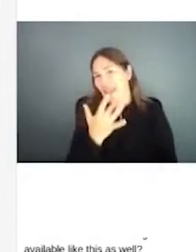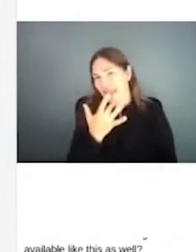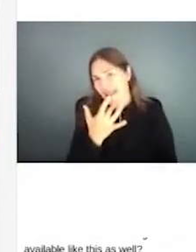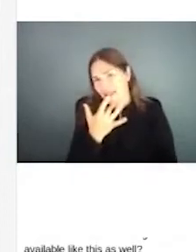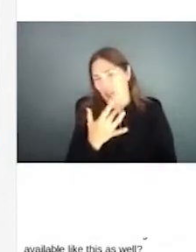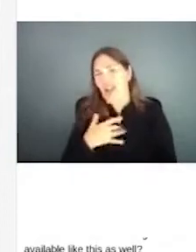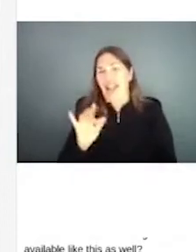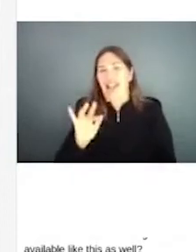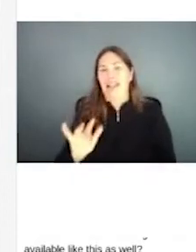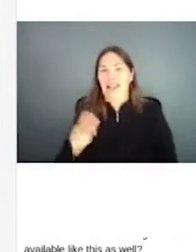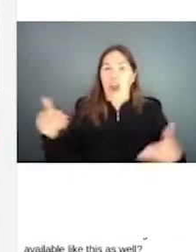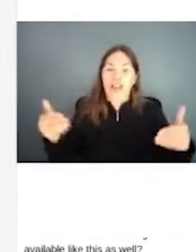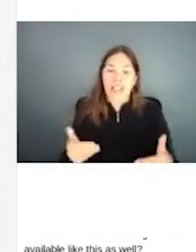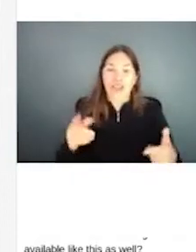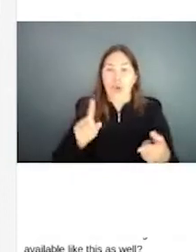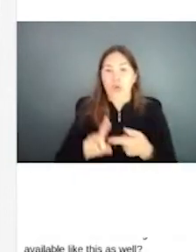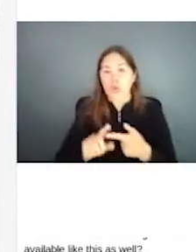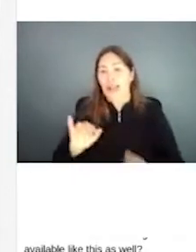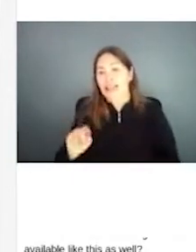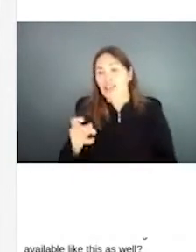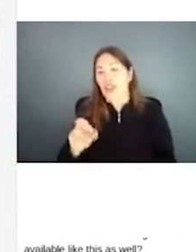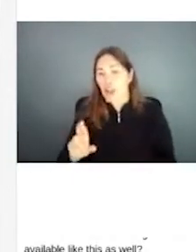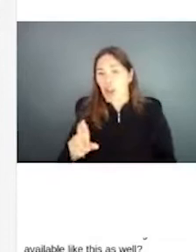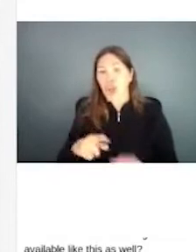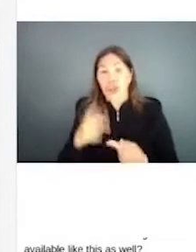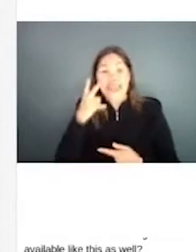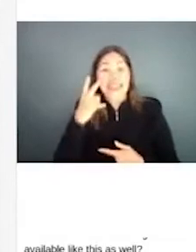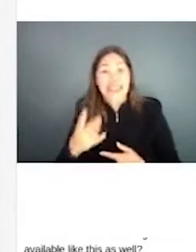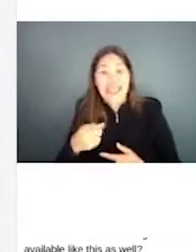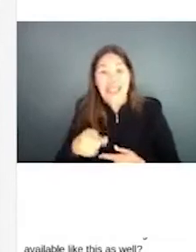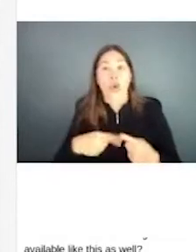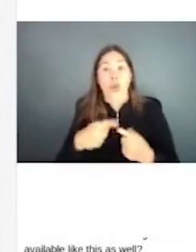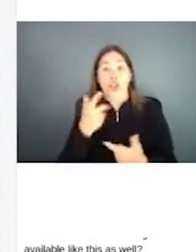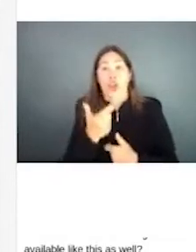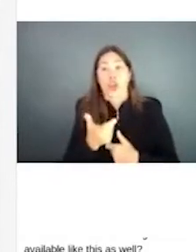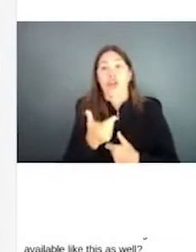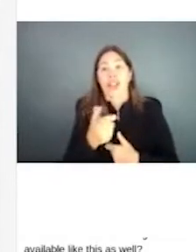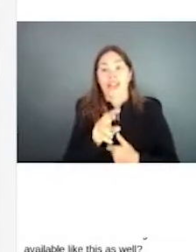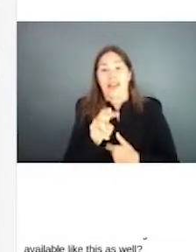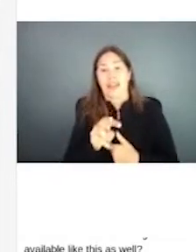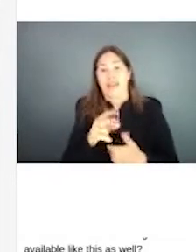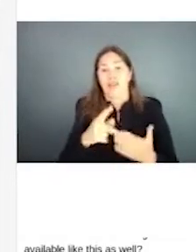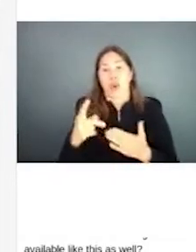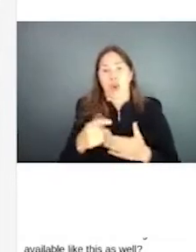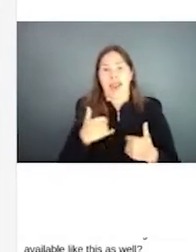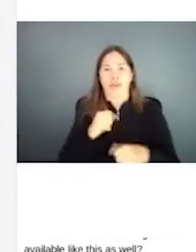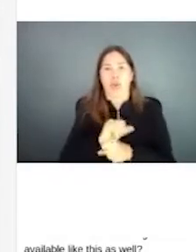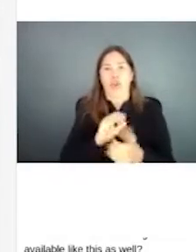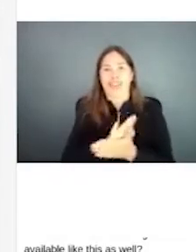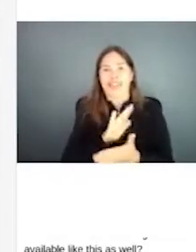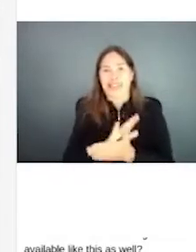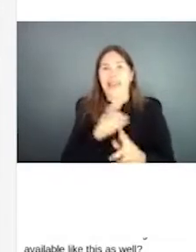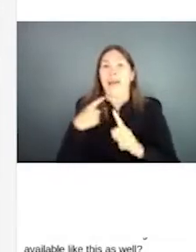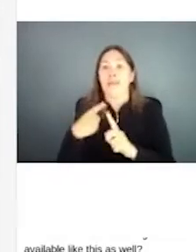and click on Intro to Illustrator. And you'll see when you're looking at a project, okay, you'll have a worksheet and a